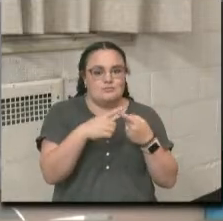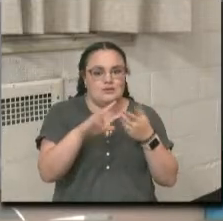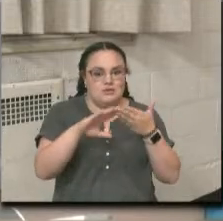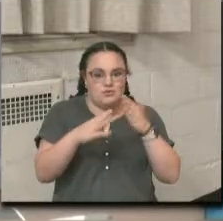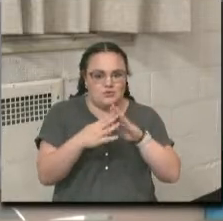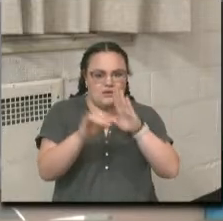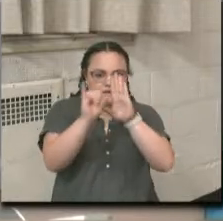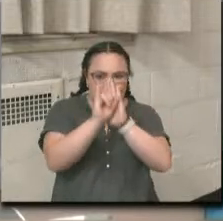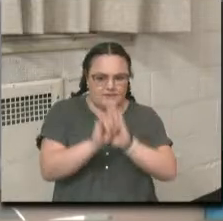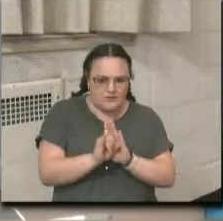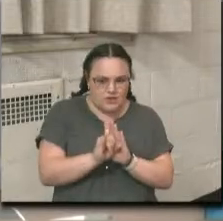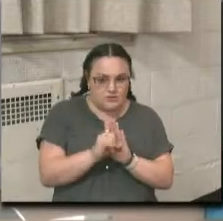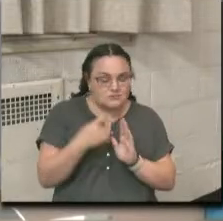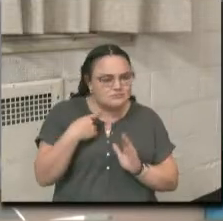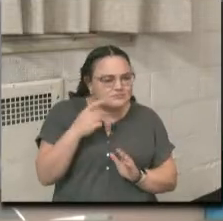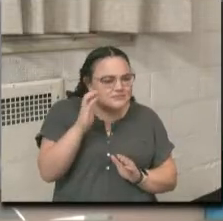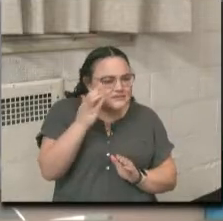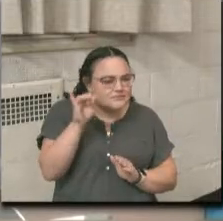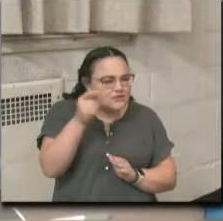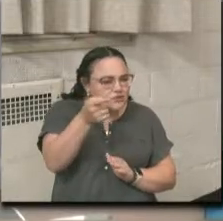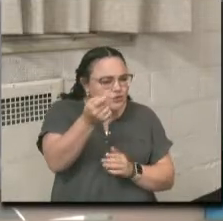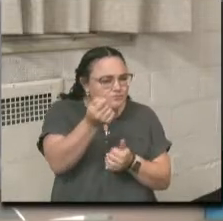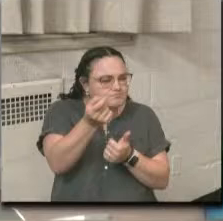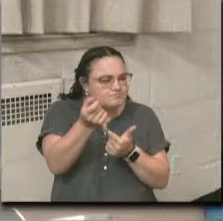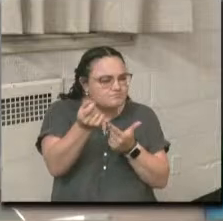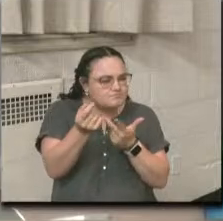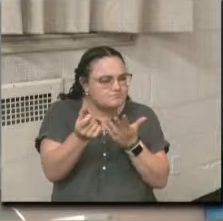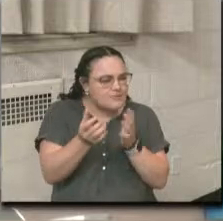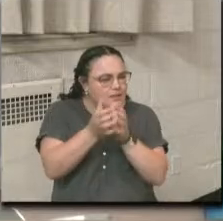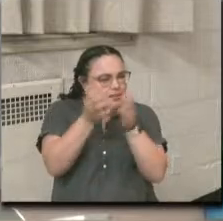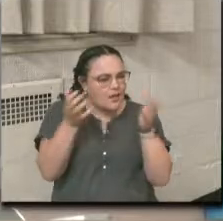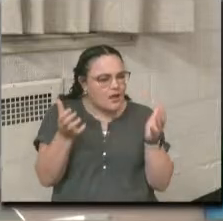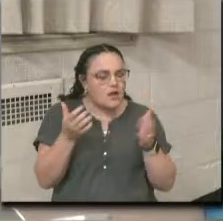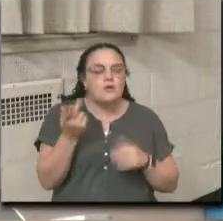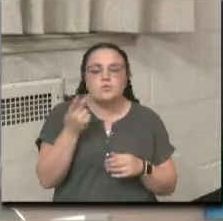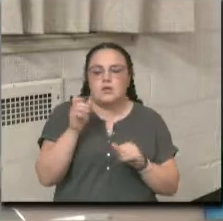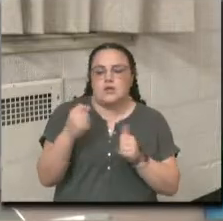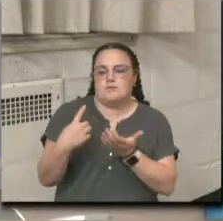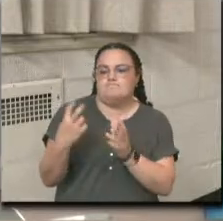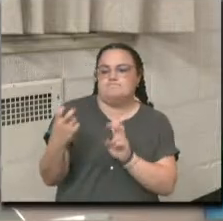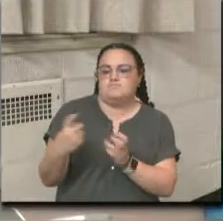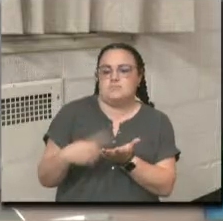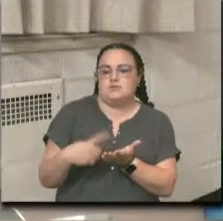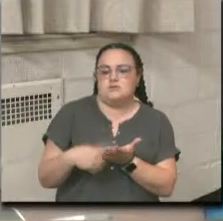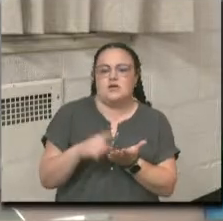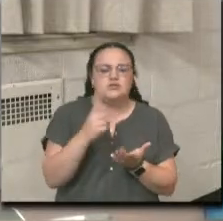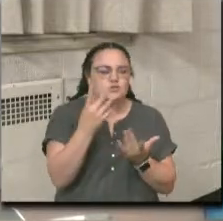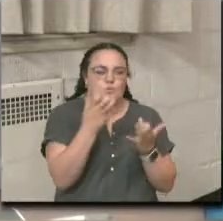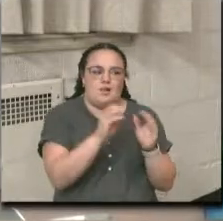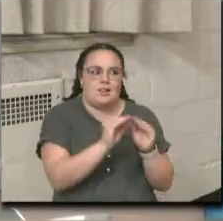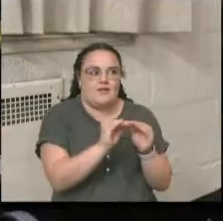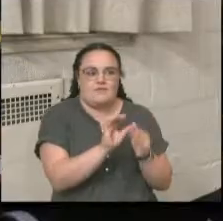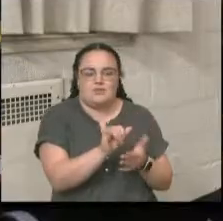identifiers is also deleted out, so. Let's have a conversation. Yeah, thank you. That's just for clarity.